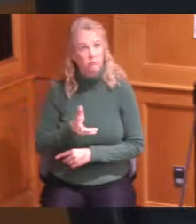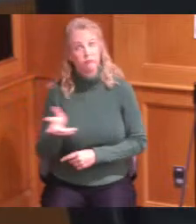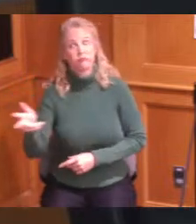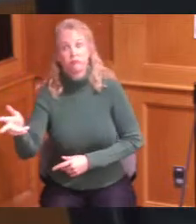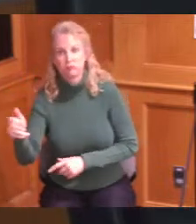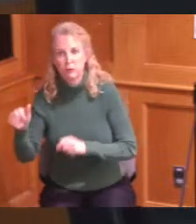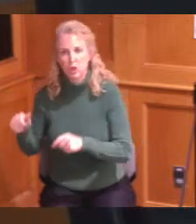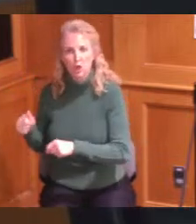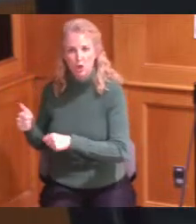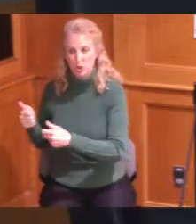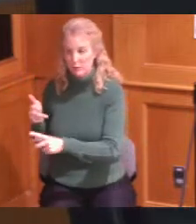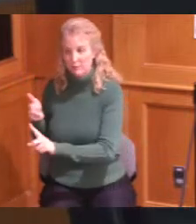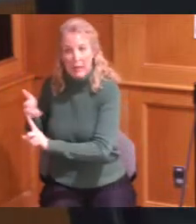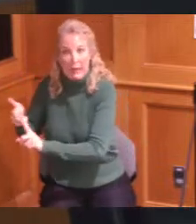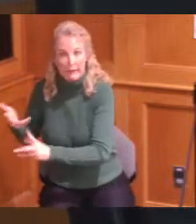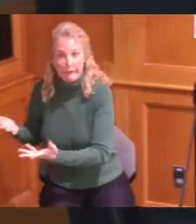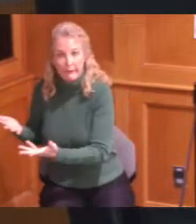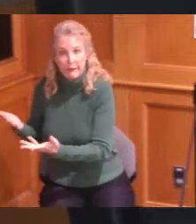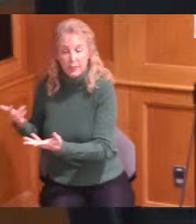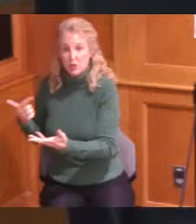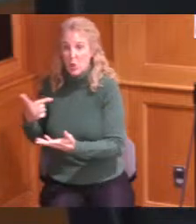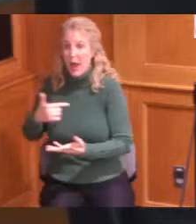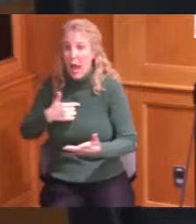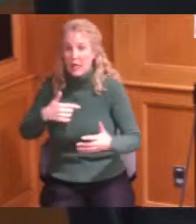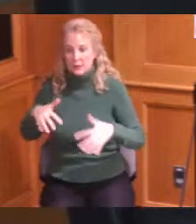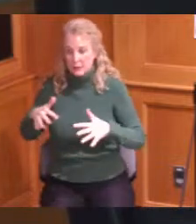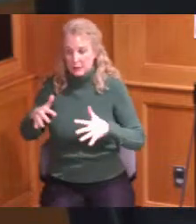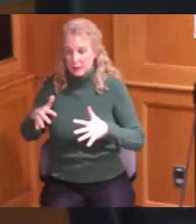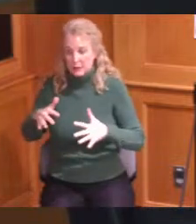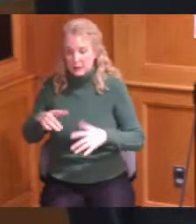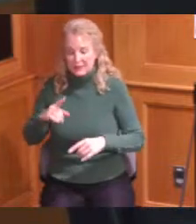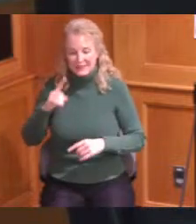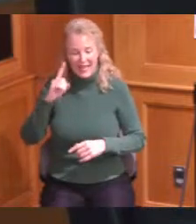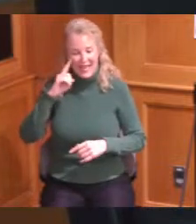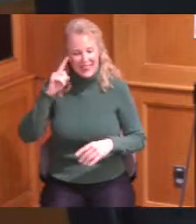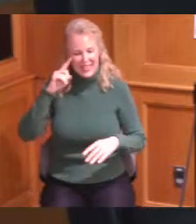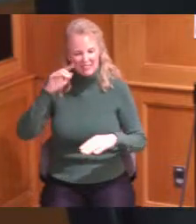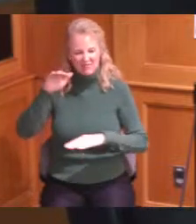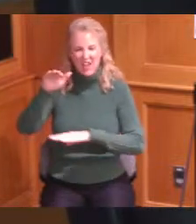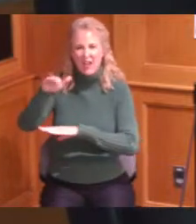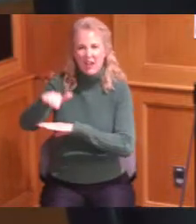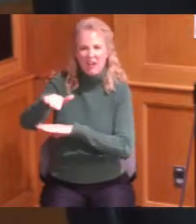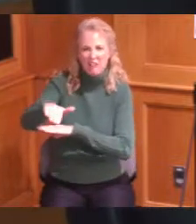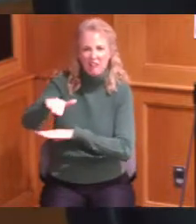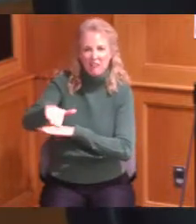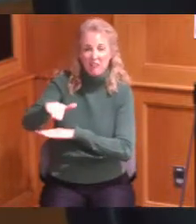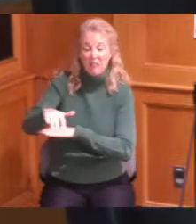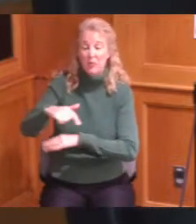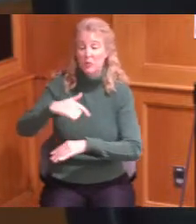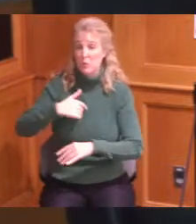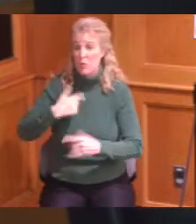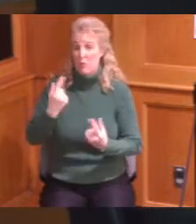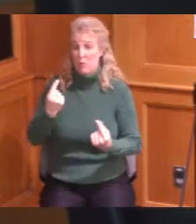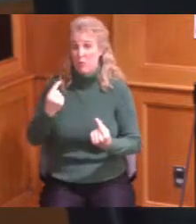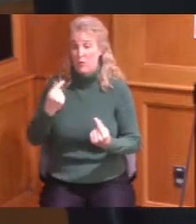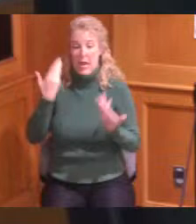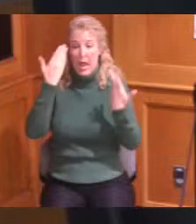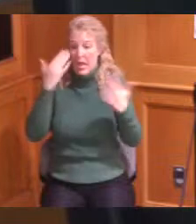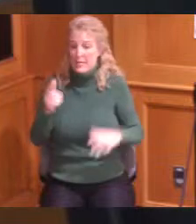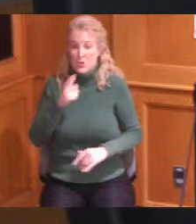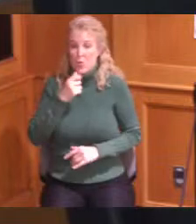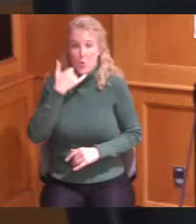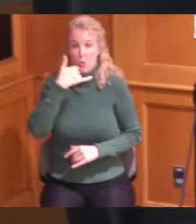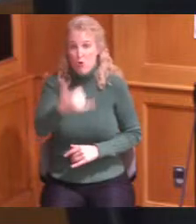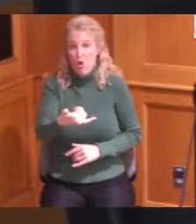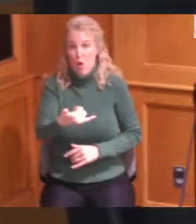pull in to that spot. And I was very nervous, and it was fairly late in the afternoon. And so I called, I didn't know who to call,